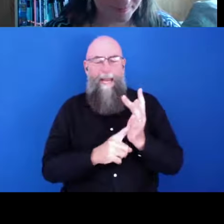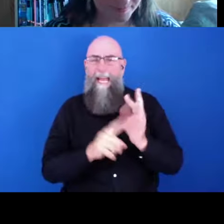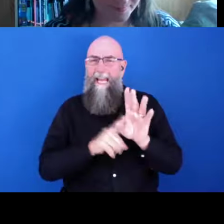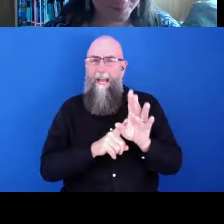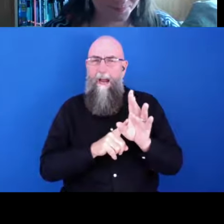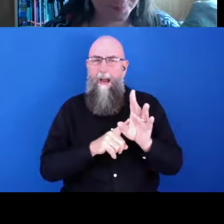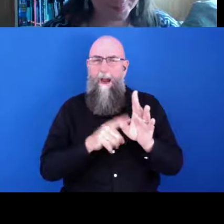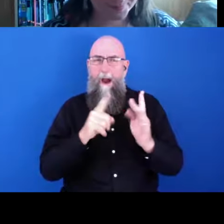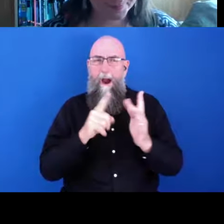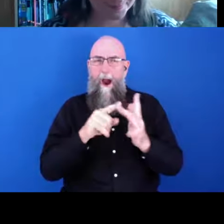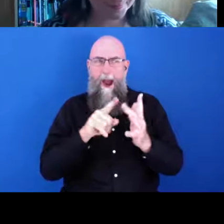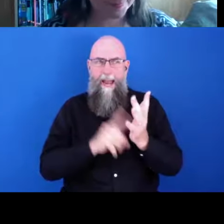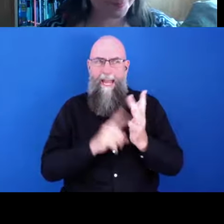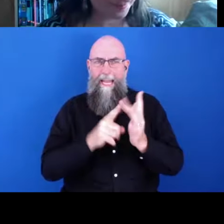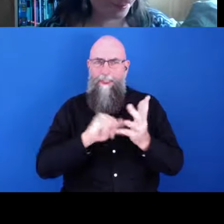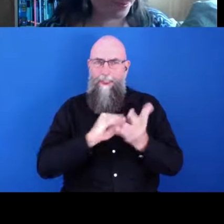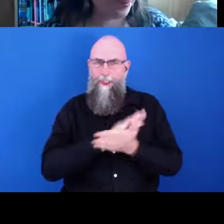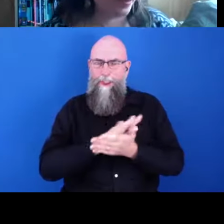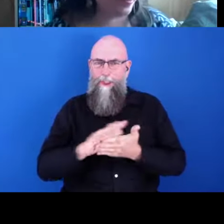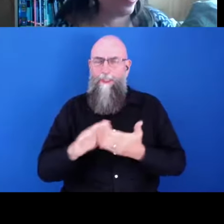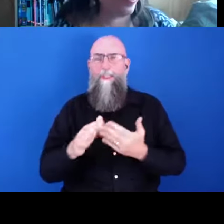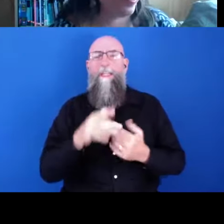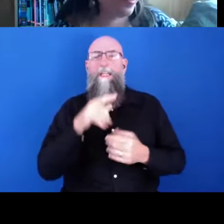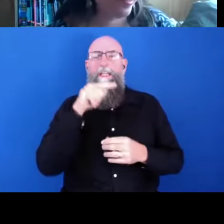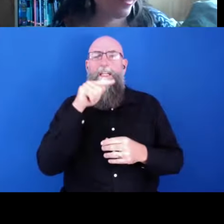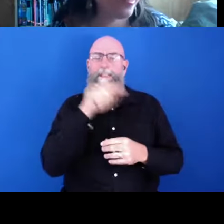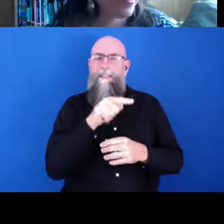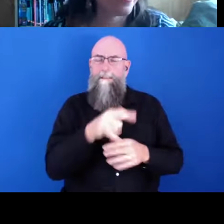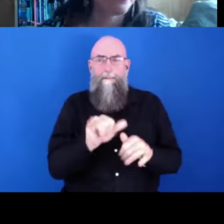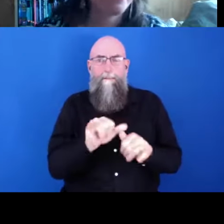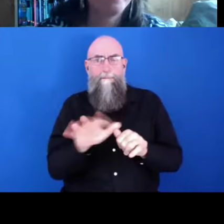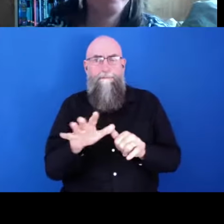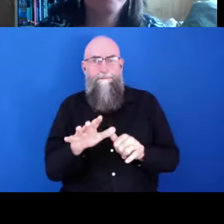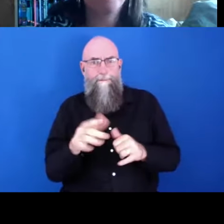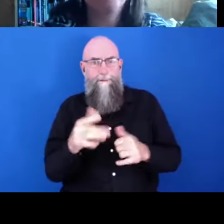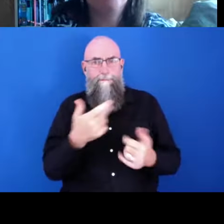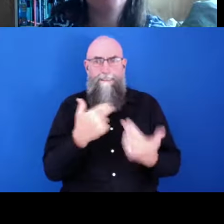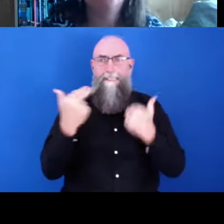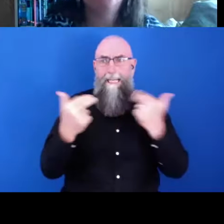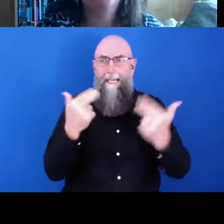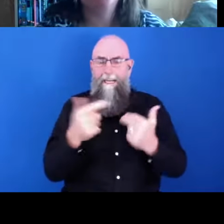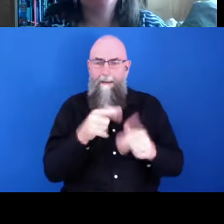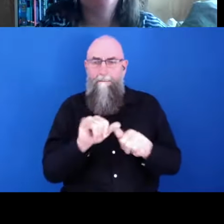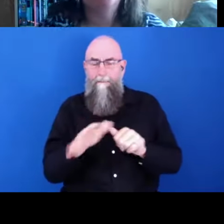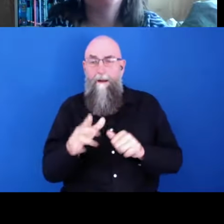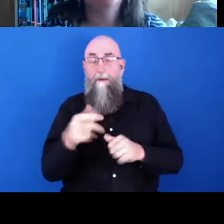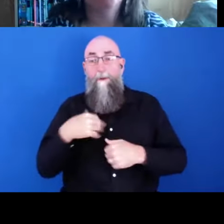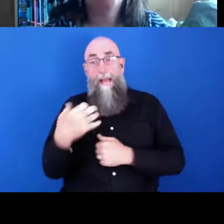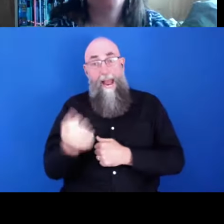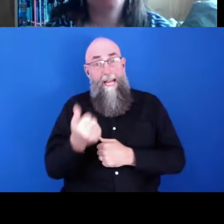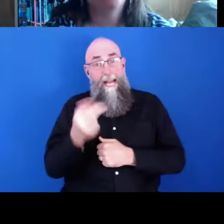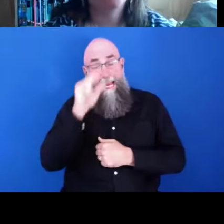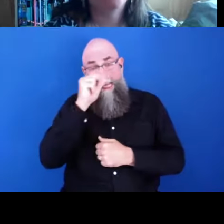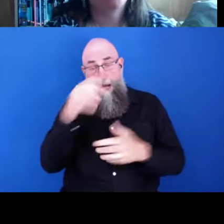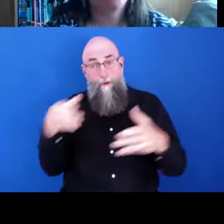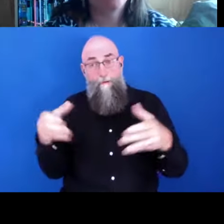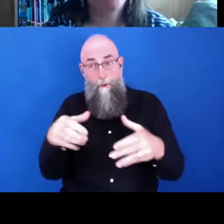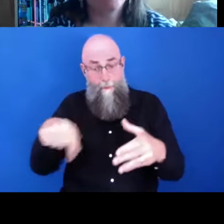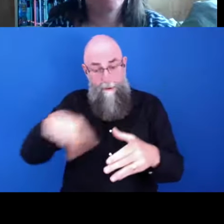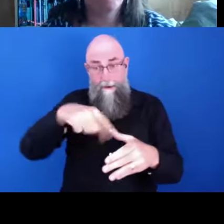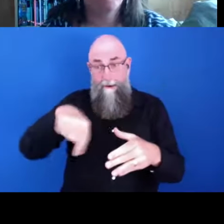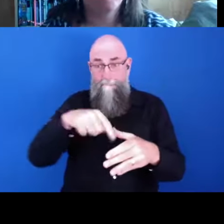Billie Eilish is cool. That's good to know. And then, um, another group of young people were talking about how, you know, they